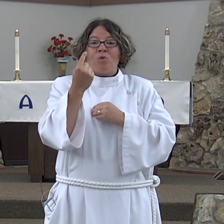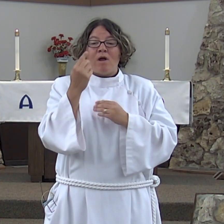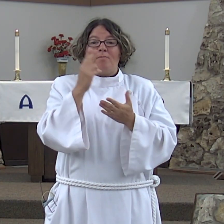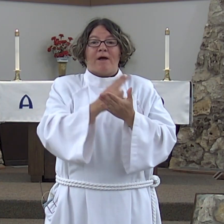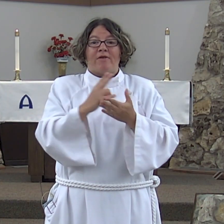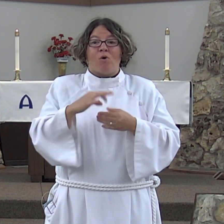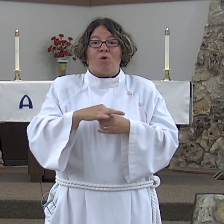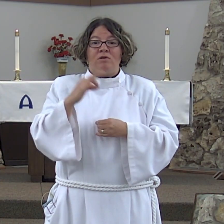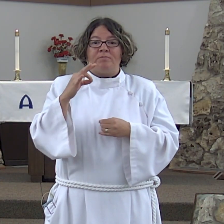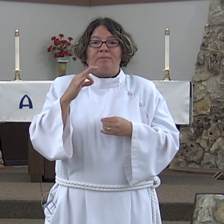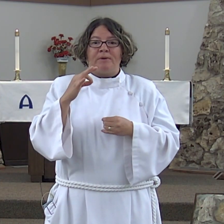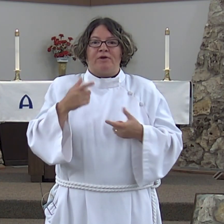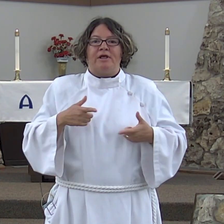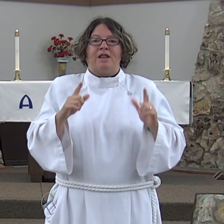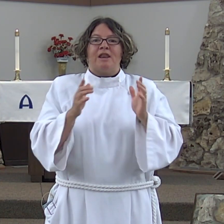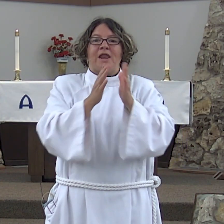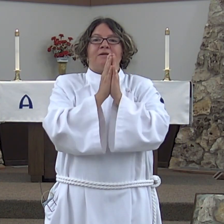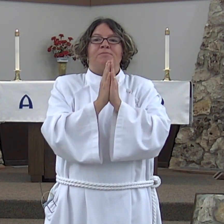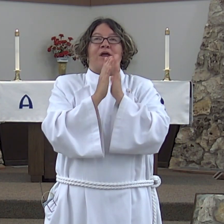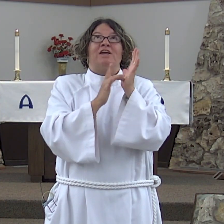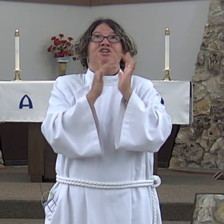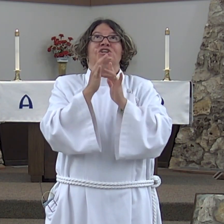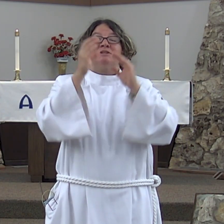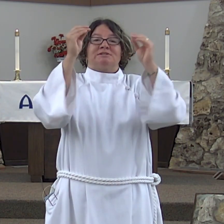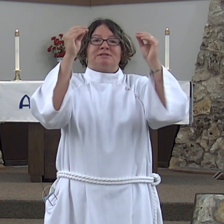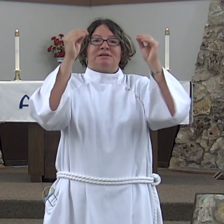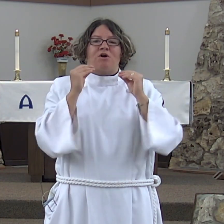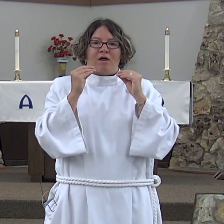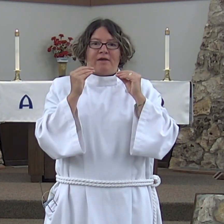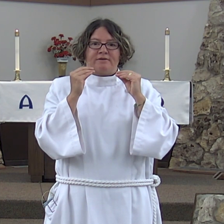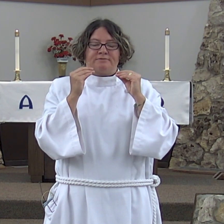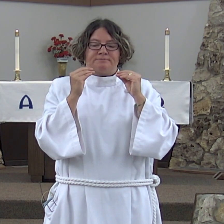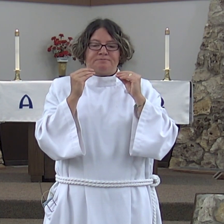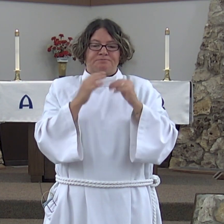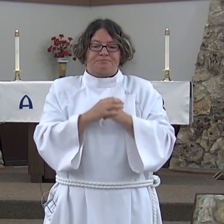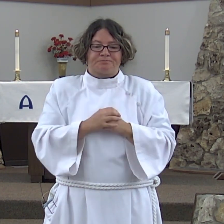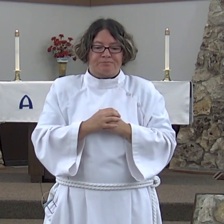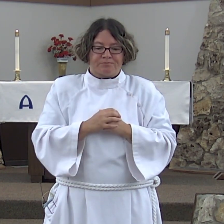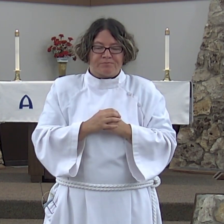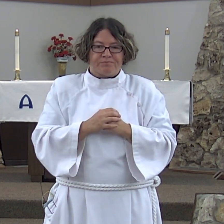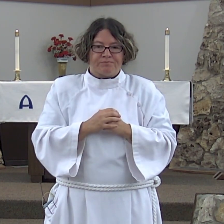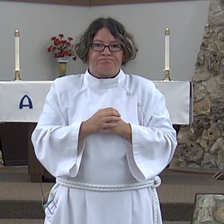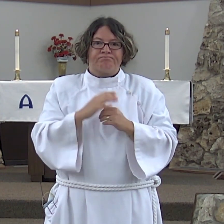Gathered in one by the Holy Spirit, let us pray as Jesus has taught us.